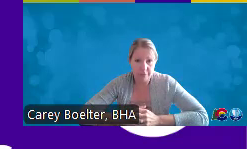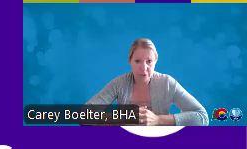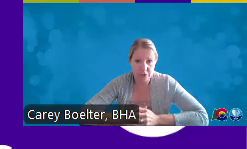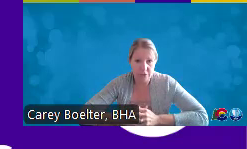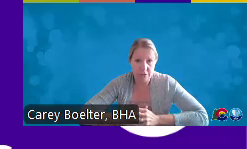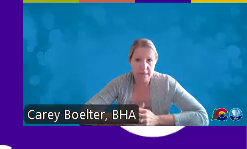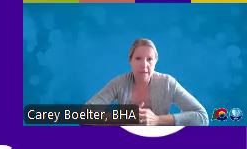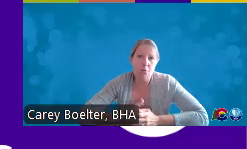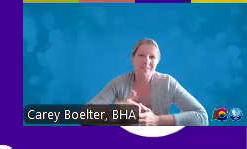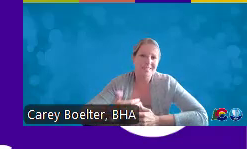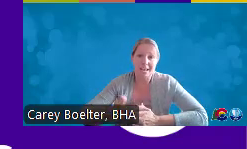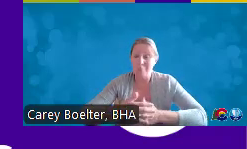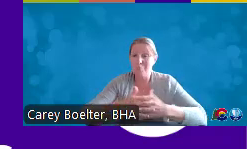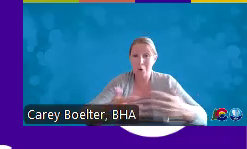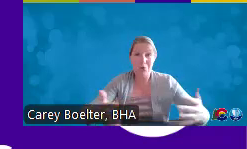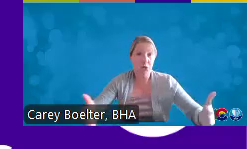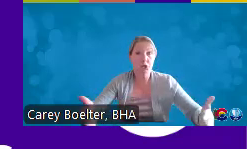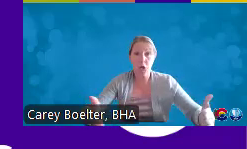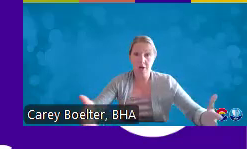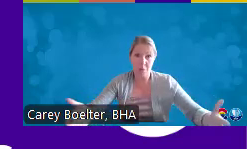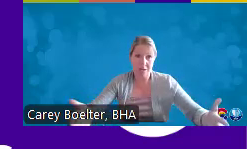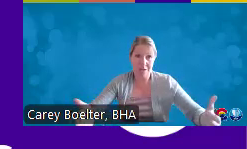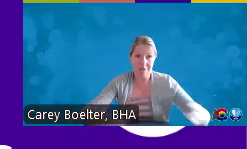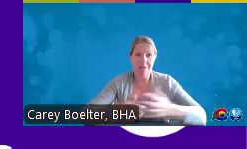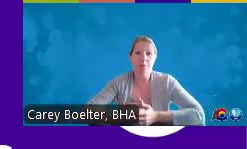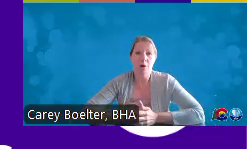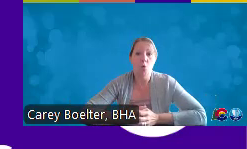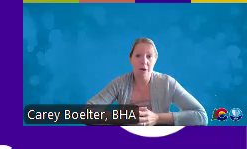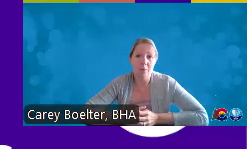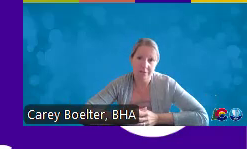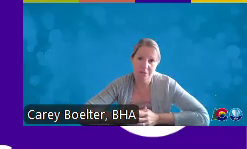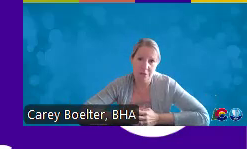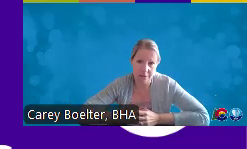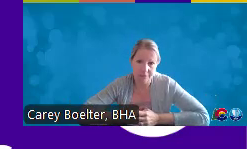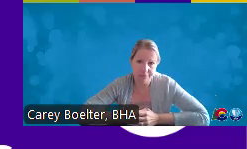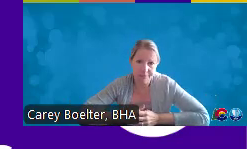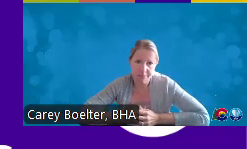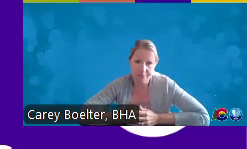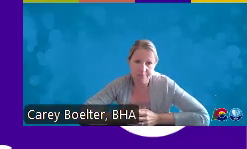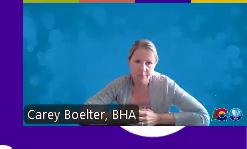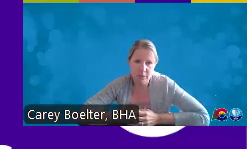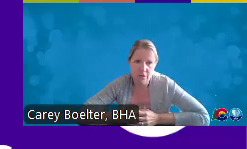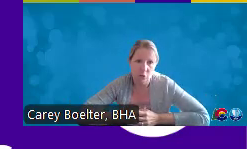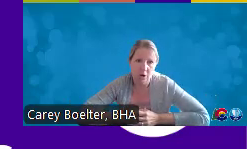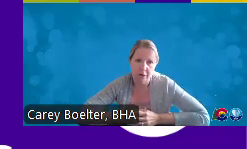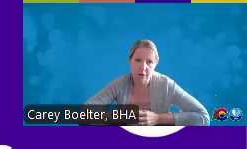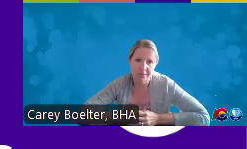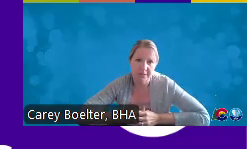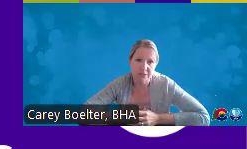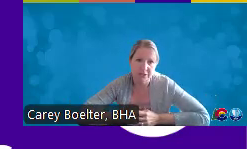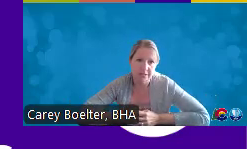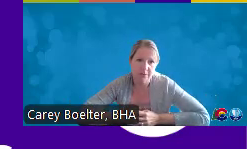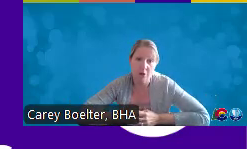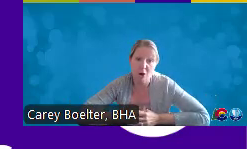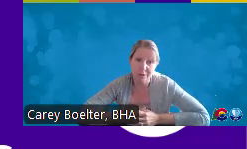crisis professional. We say both should be, but 1 must be. The walk-in